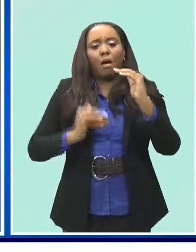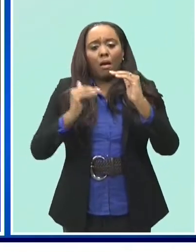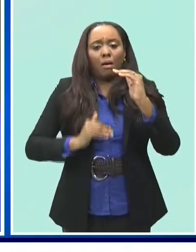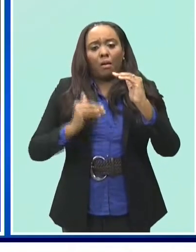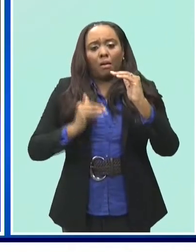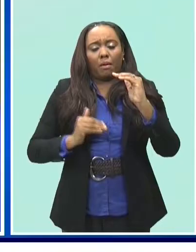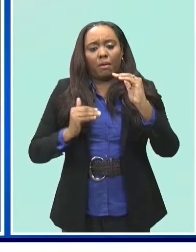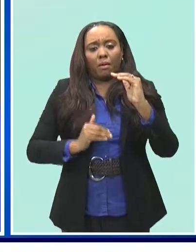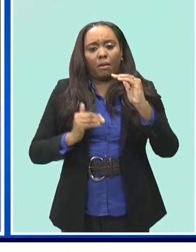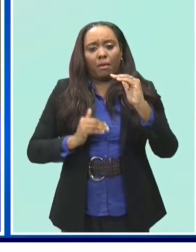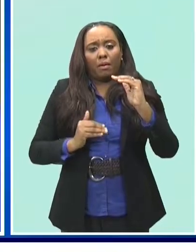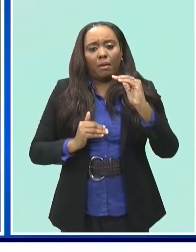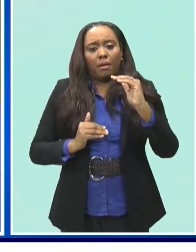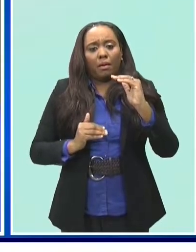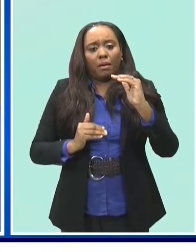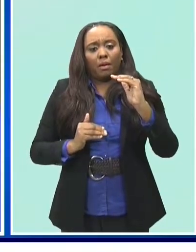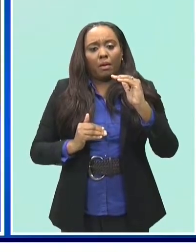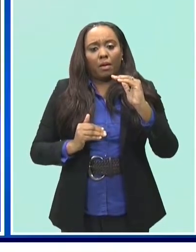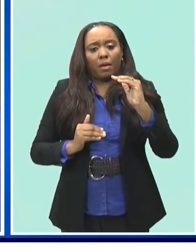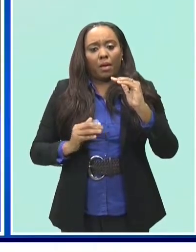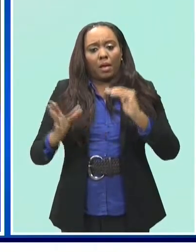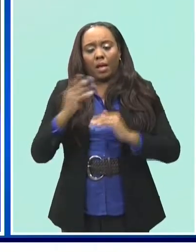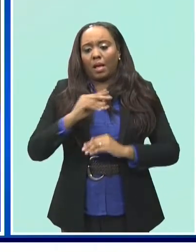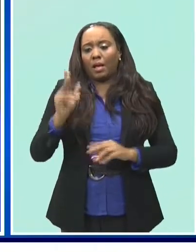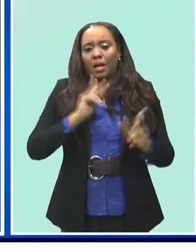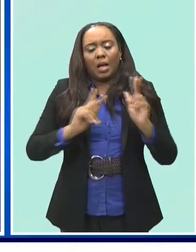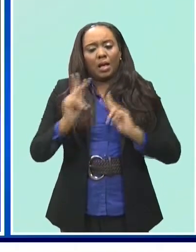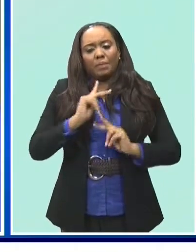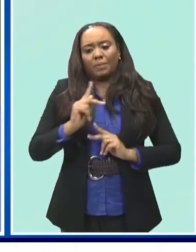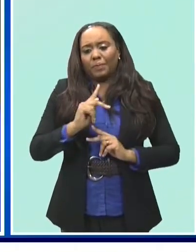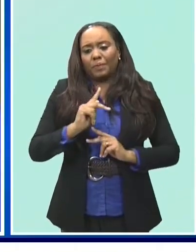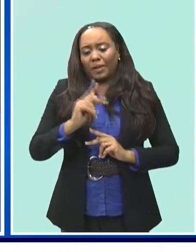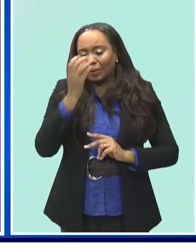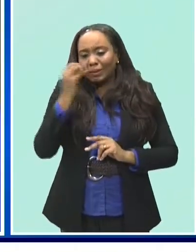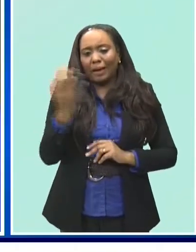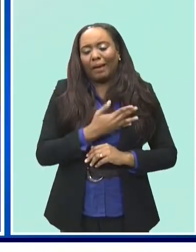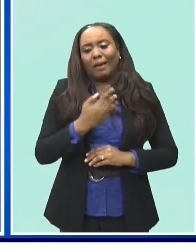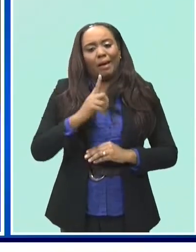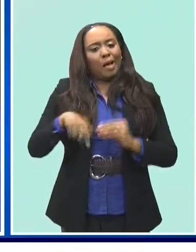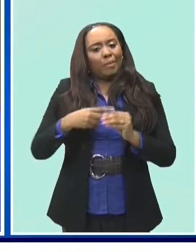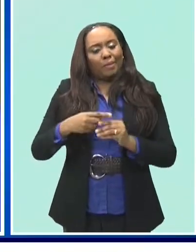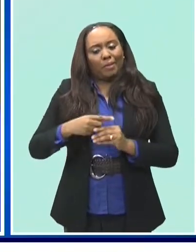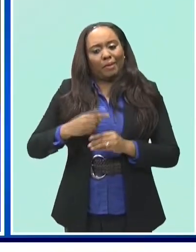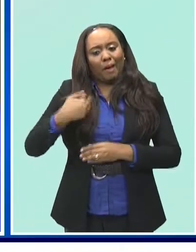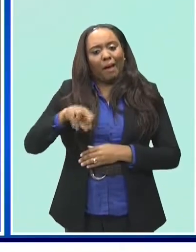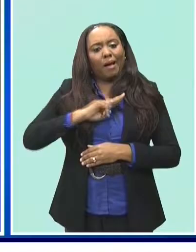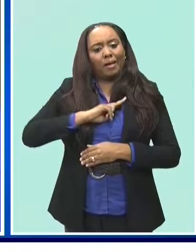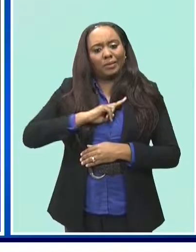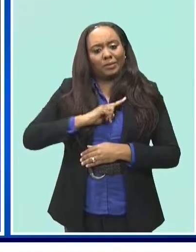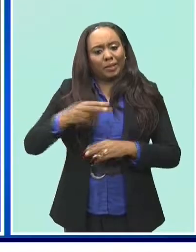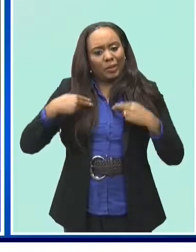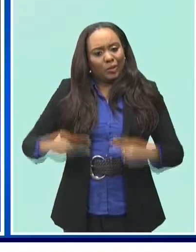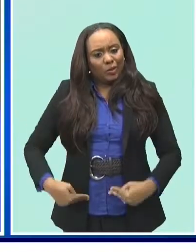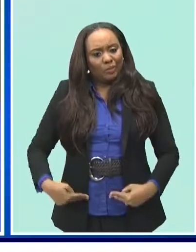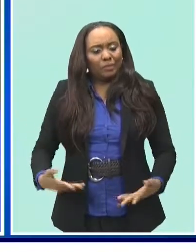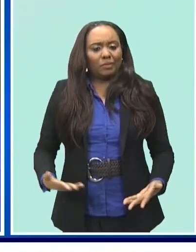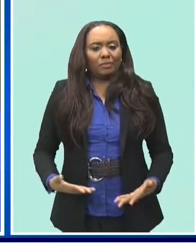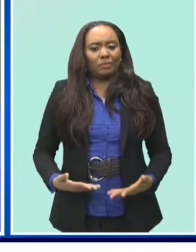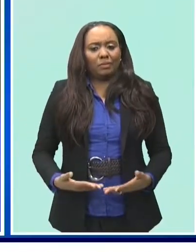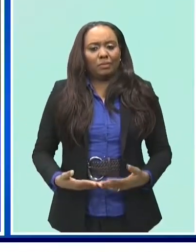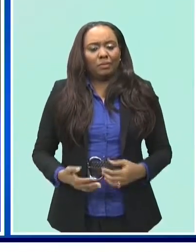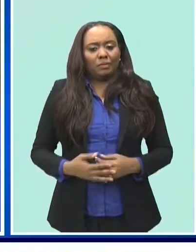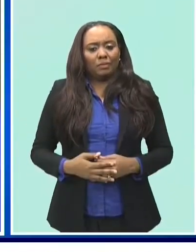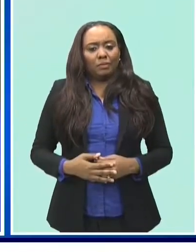worst, contempt and insensitivity as to what happens to human beings who happen not to